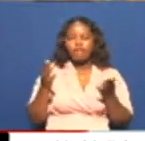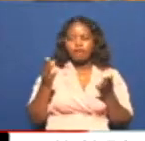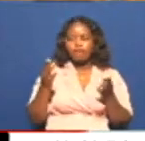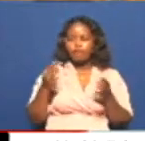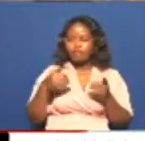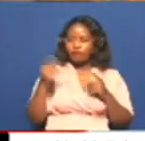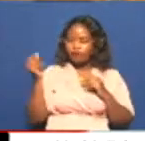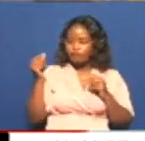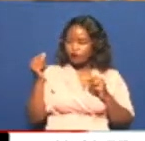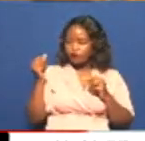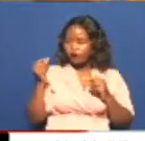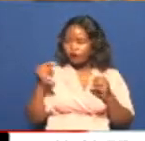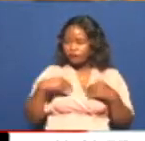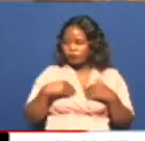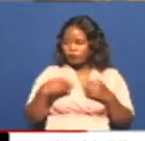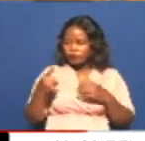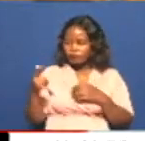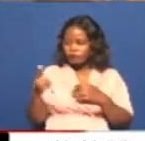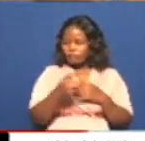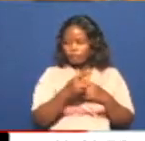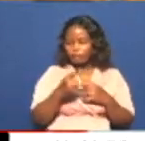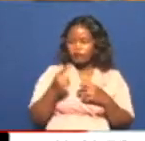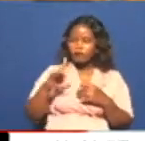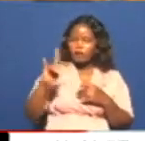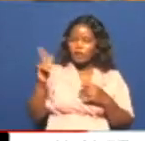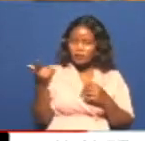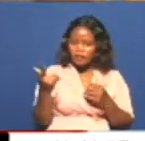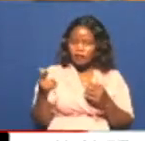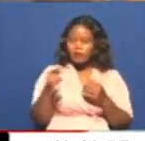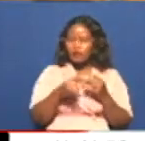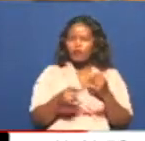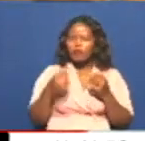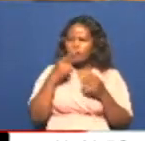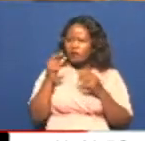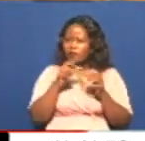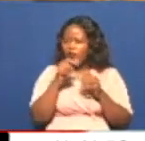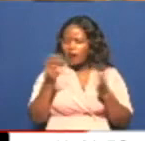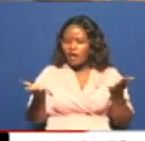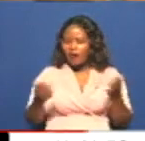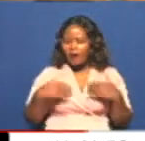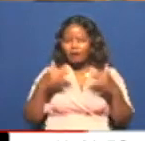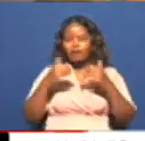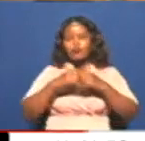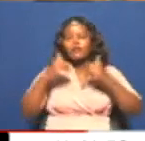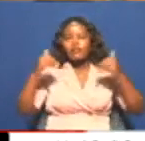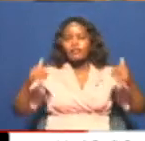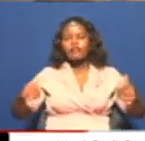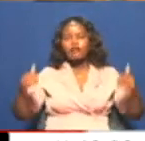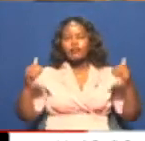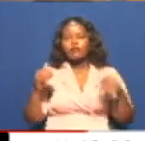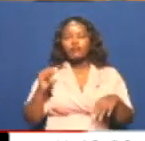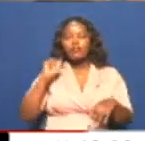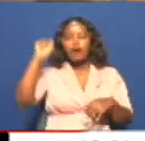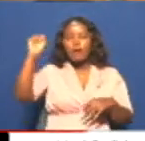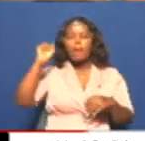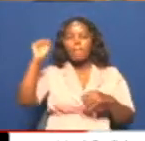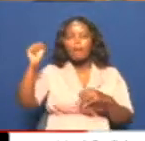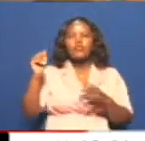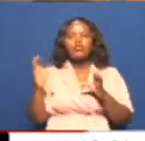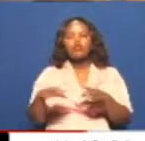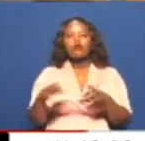about how we have seen some divisions when it came to the Political Parties Amendment